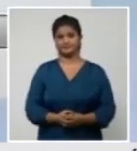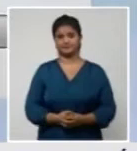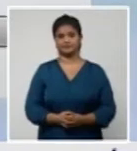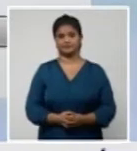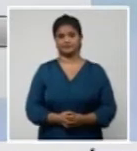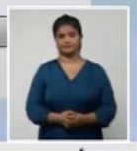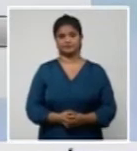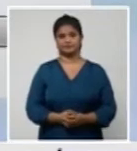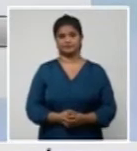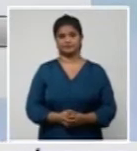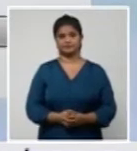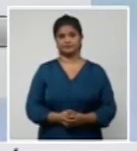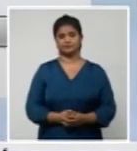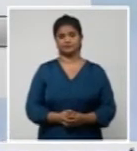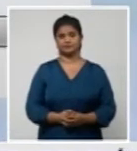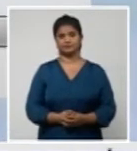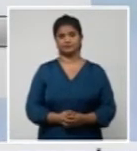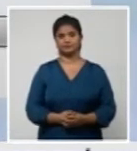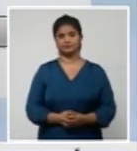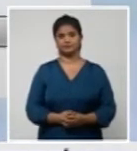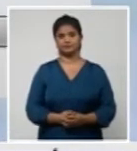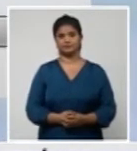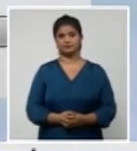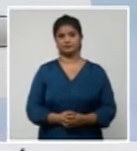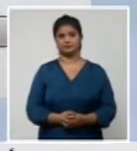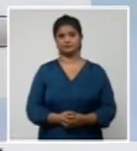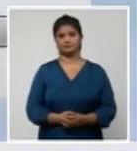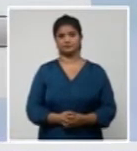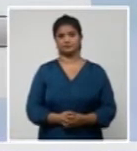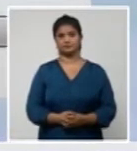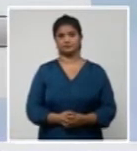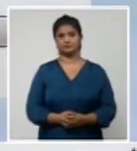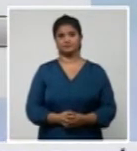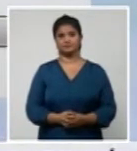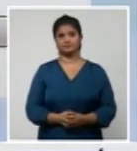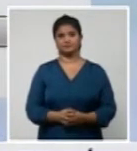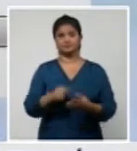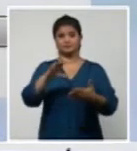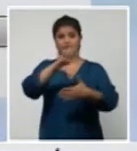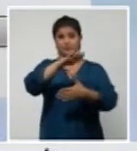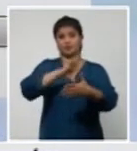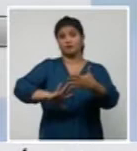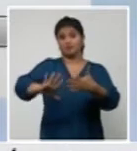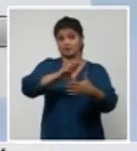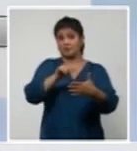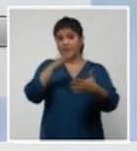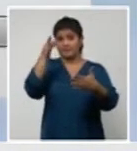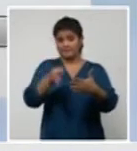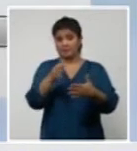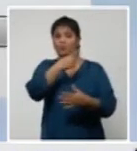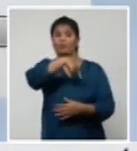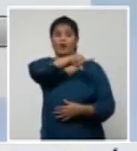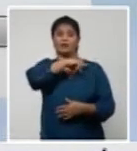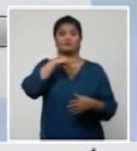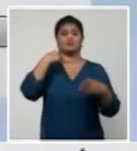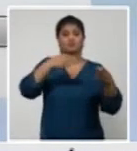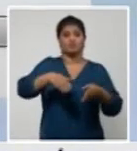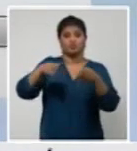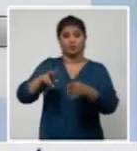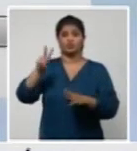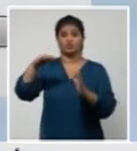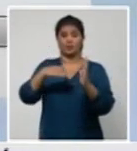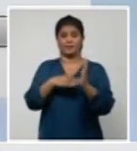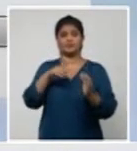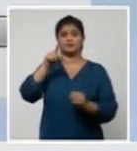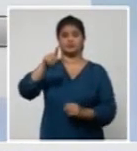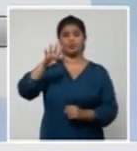7,822,205 confirmed cases. Unfortunately, 2,145 people died of the virus yesterday, for a total